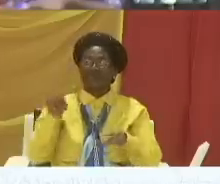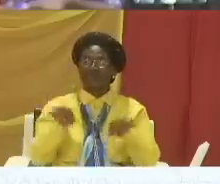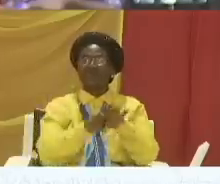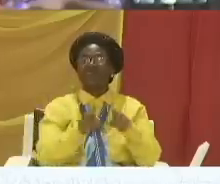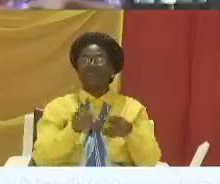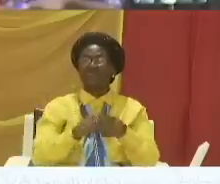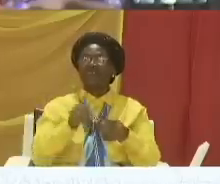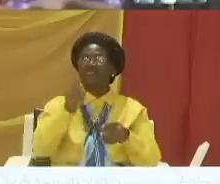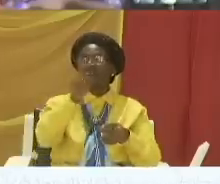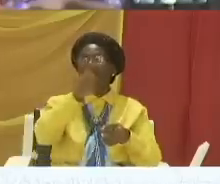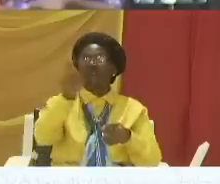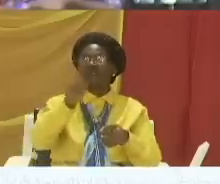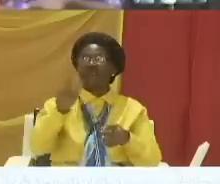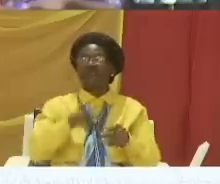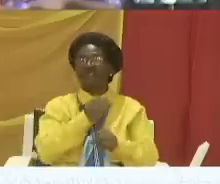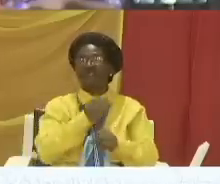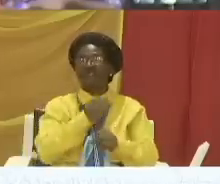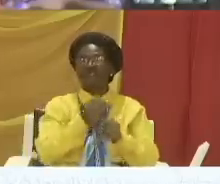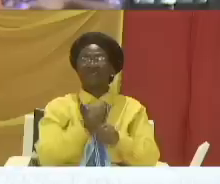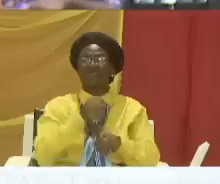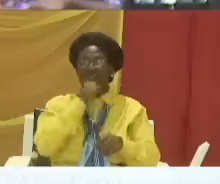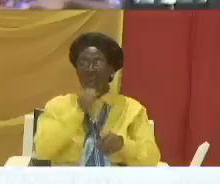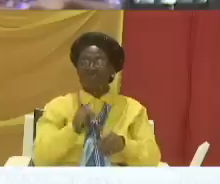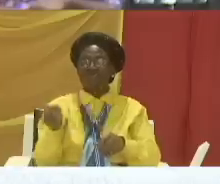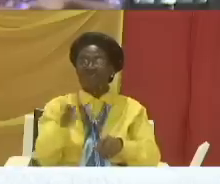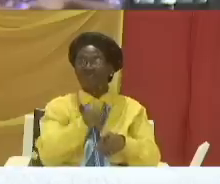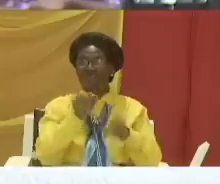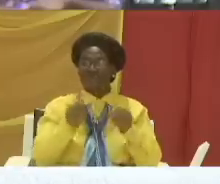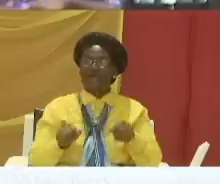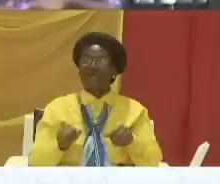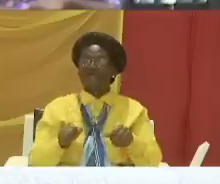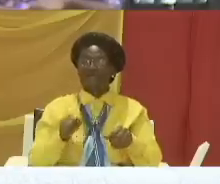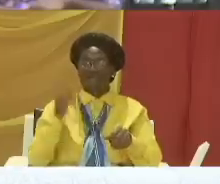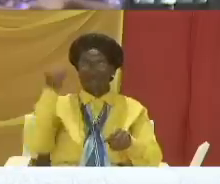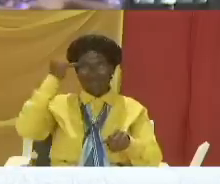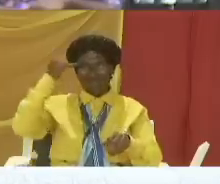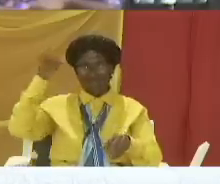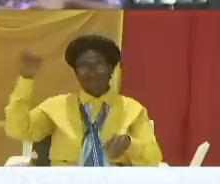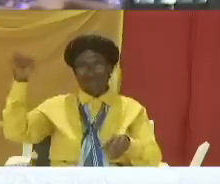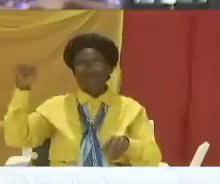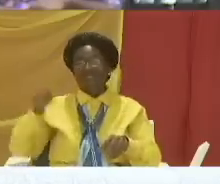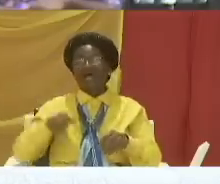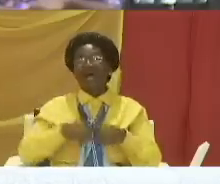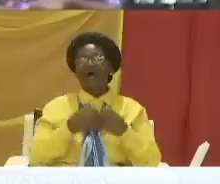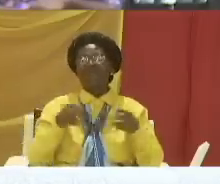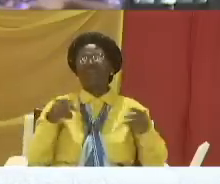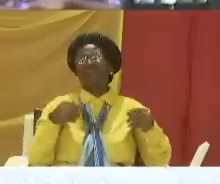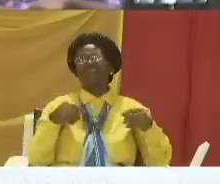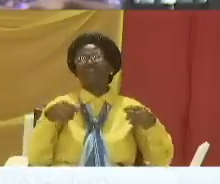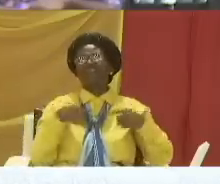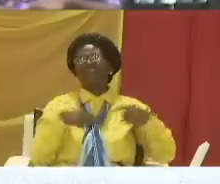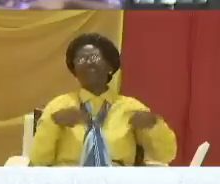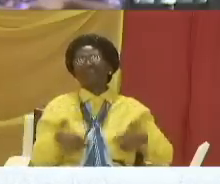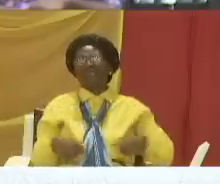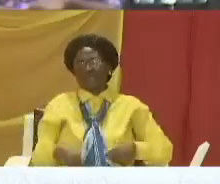You can imagine how painful it is for a 99-year-old man to